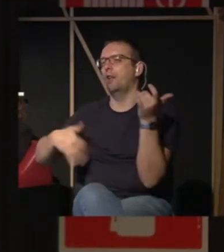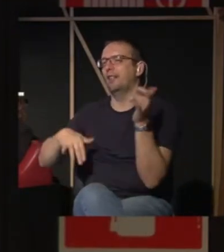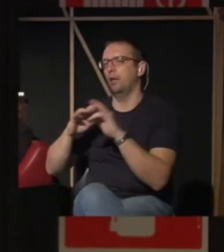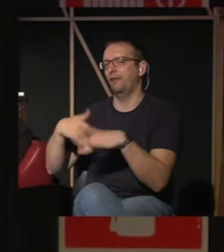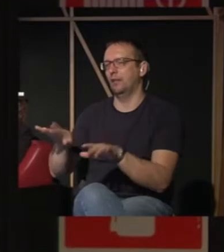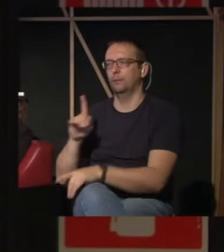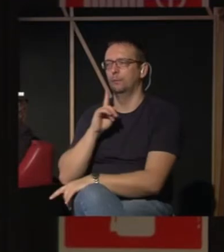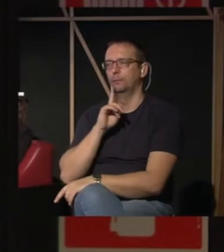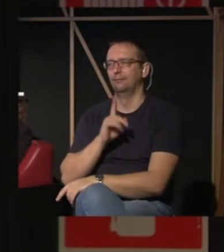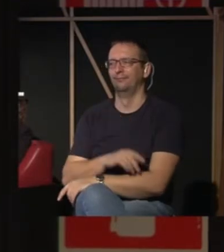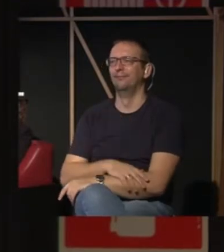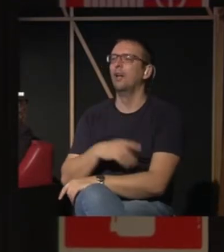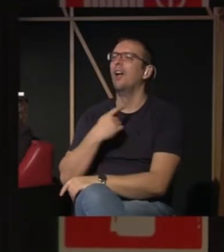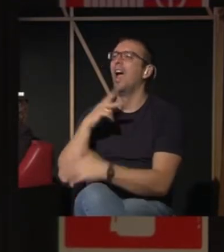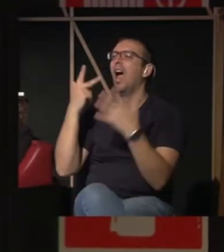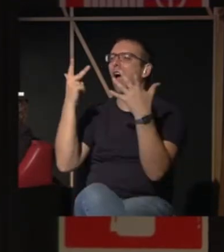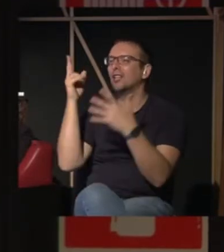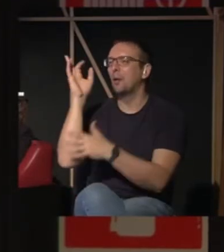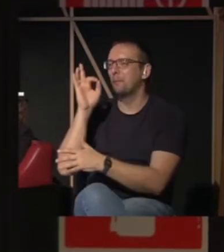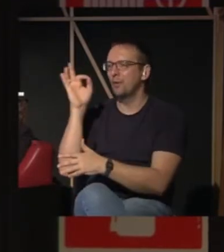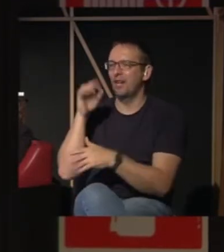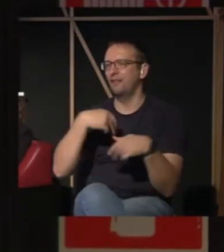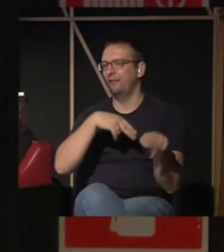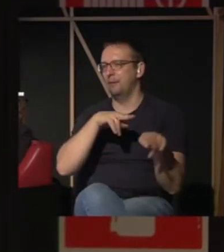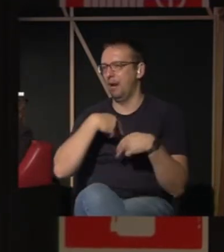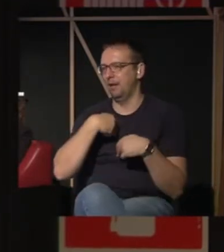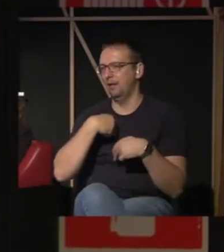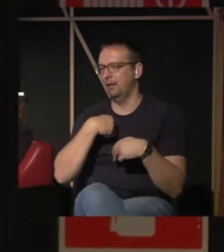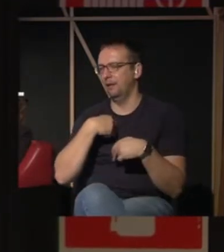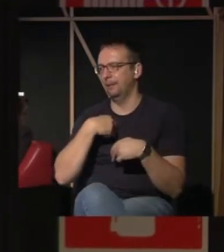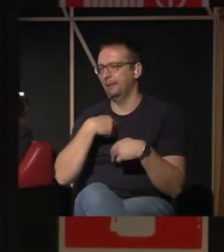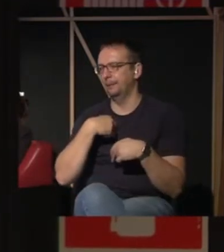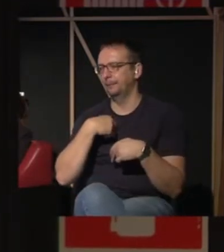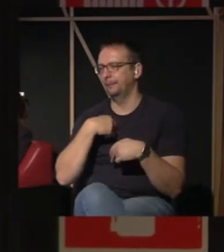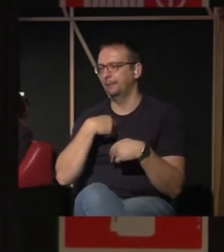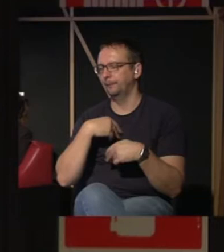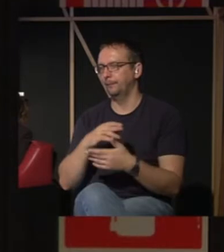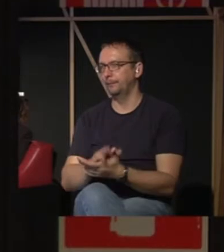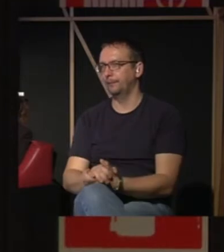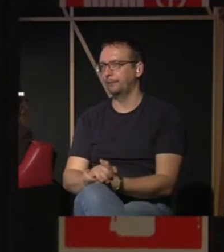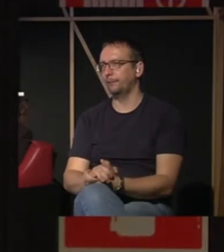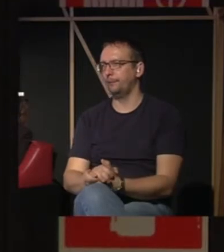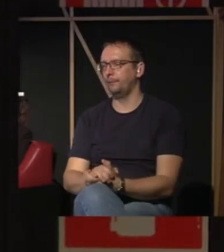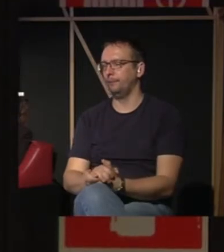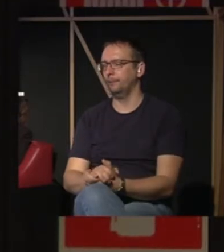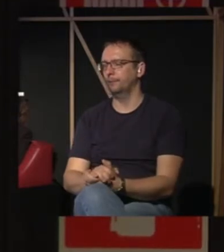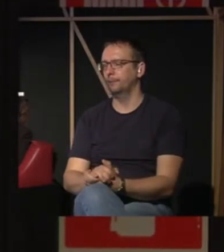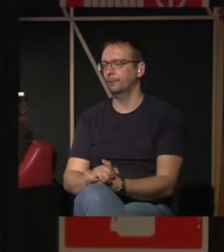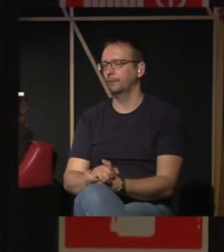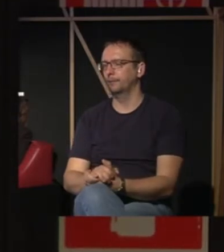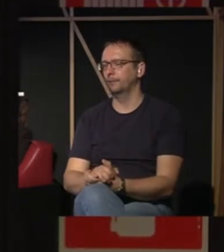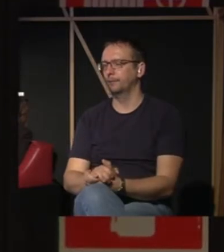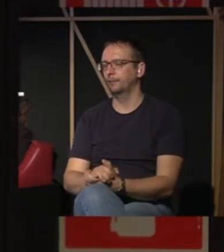all disabled spectators and spectators with limited mobility were surveyed on their whole journey at the